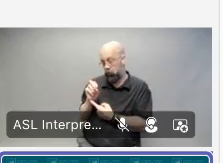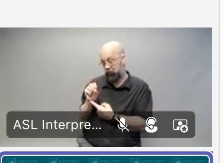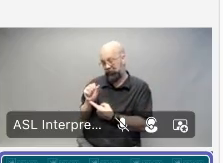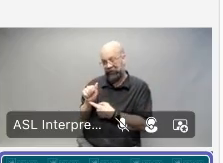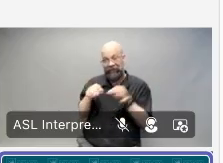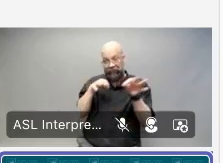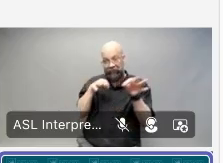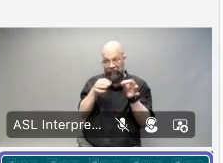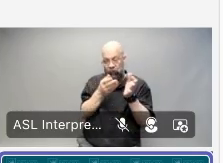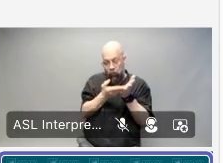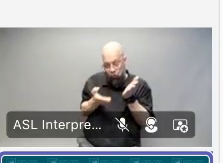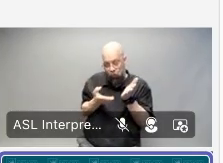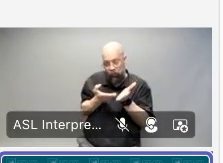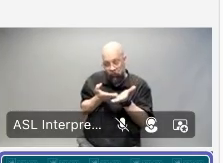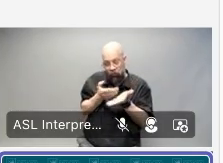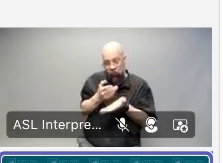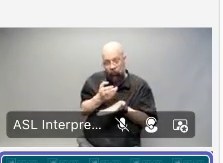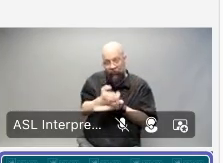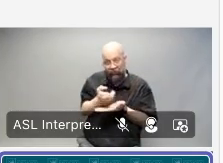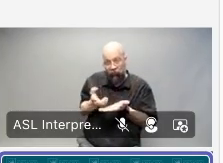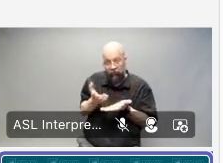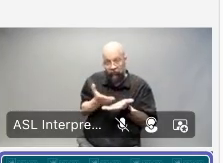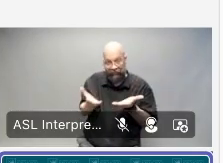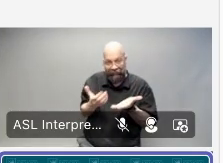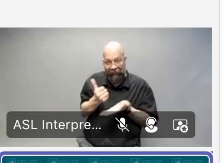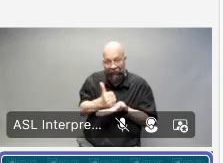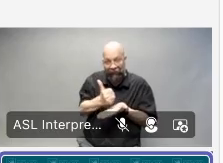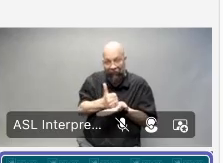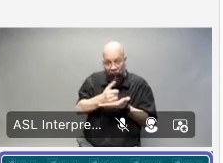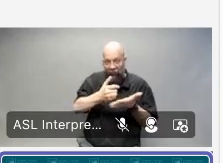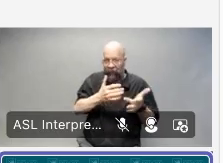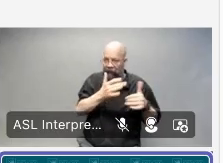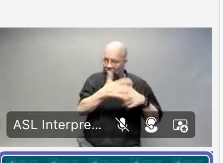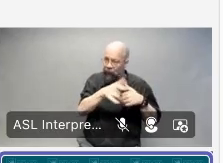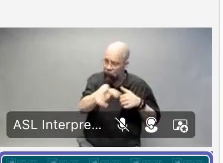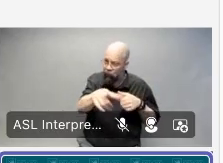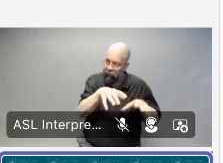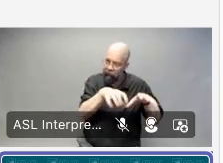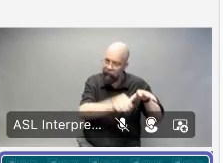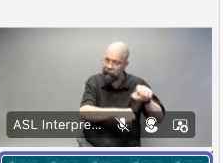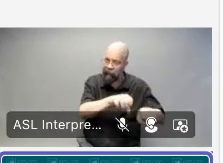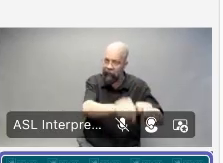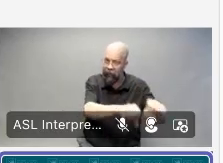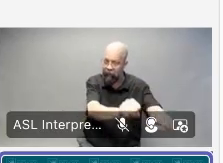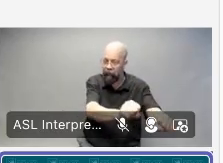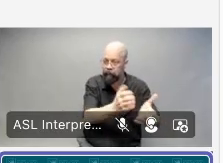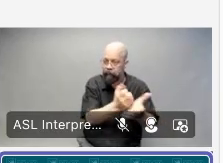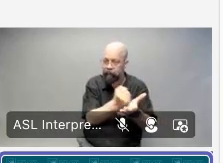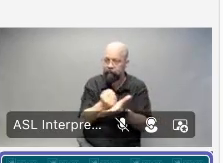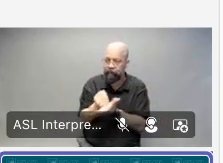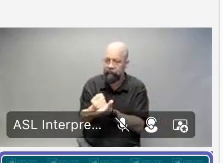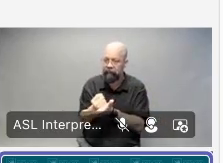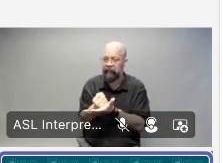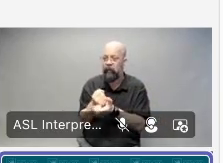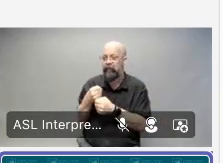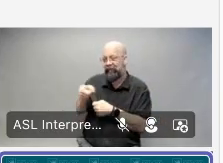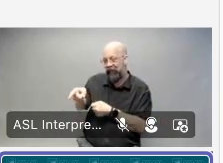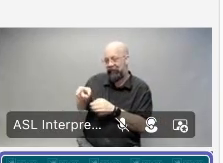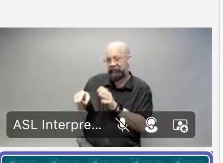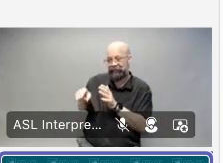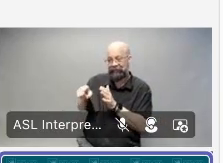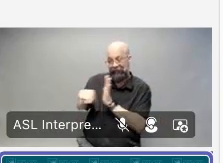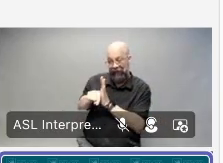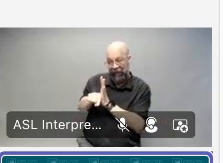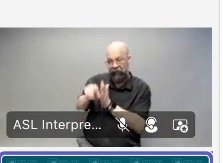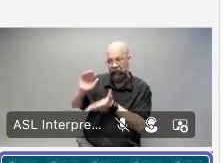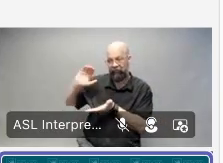and resources that are available to help make the impact of a PSPS event less consequential. We are doing